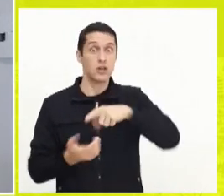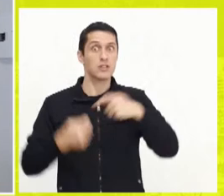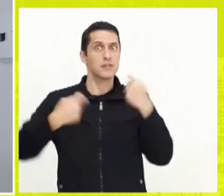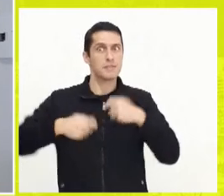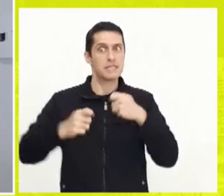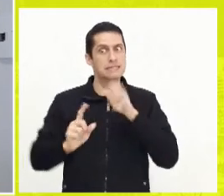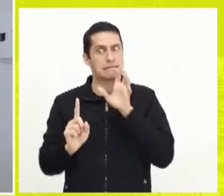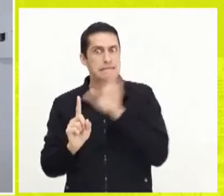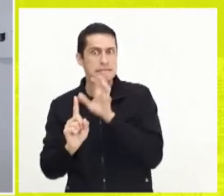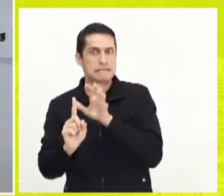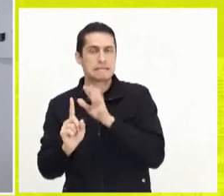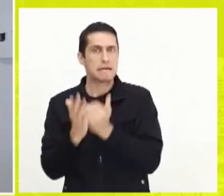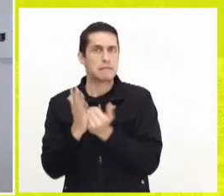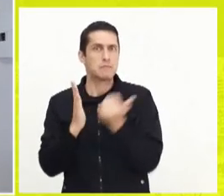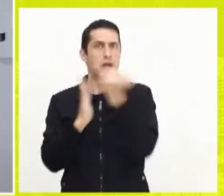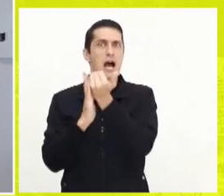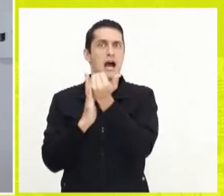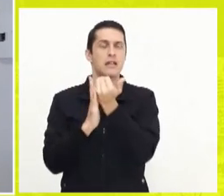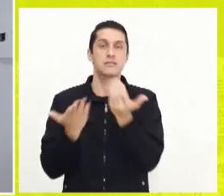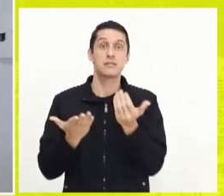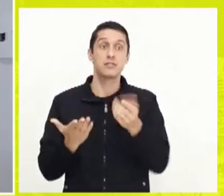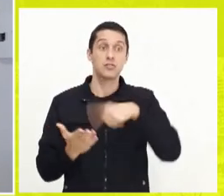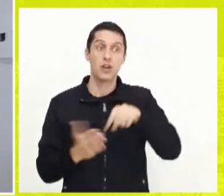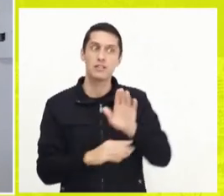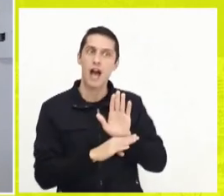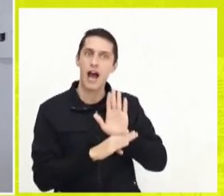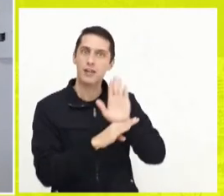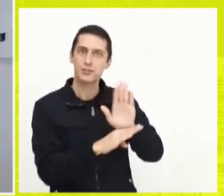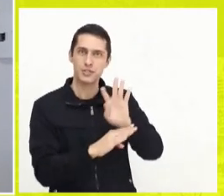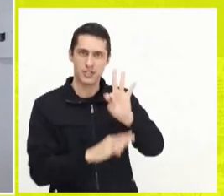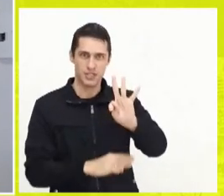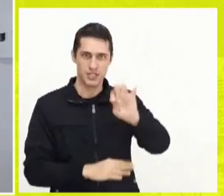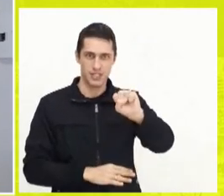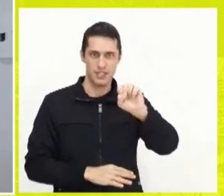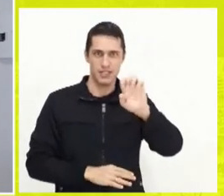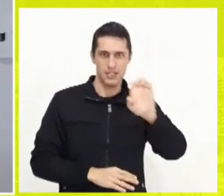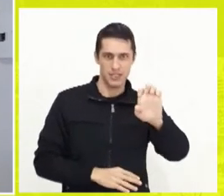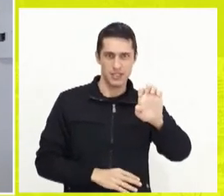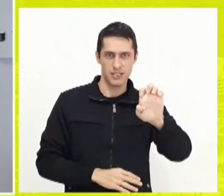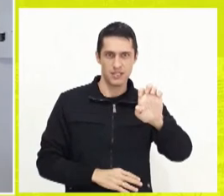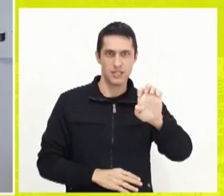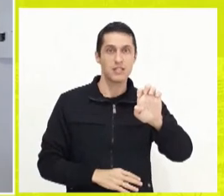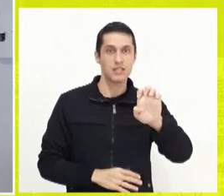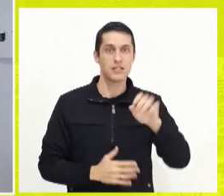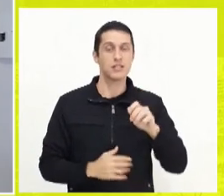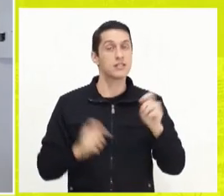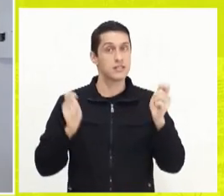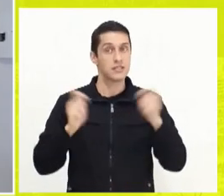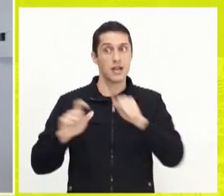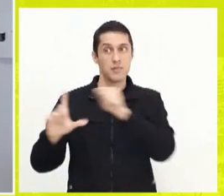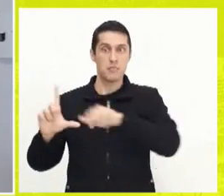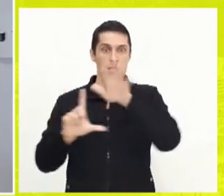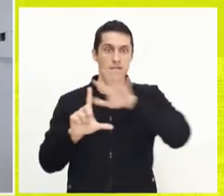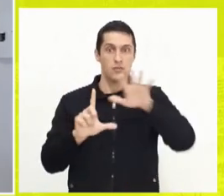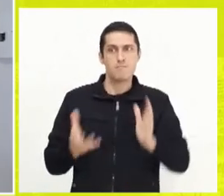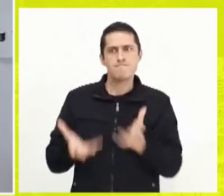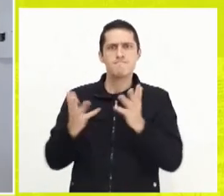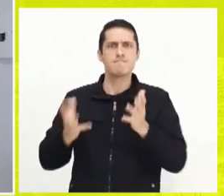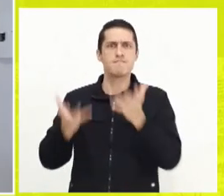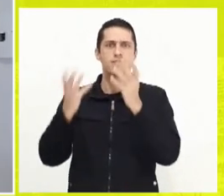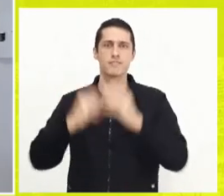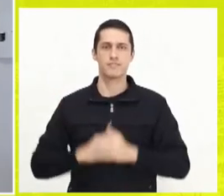need to pressure where can we help the superior electoral court to work with different